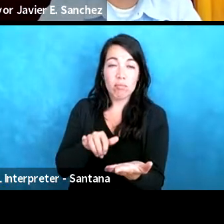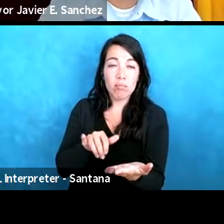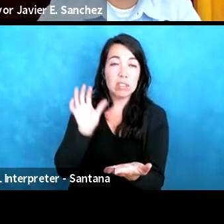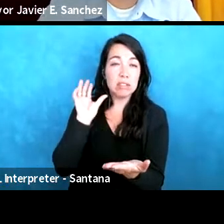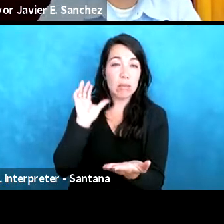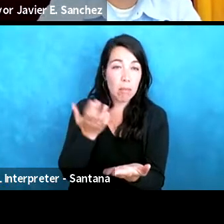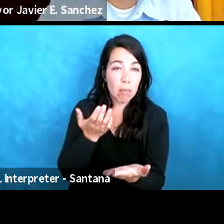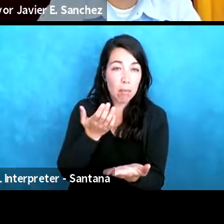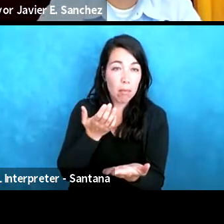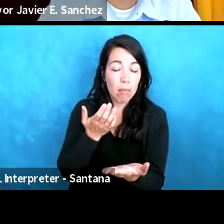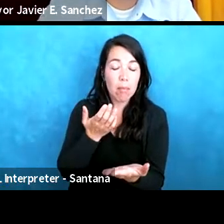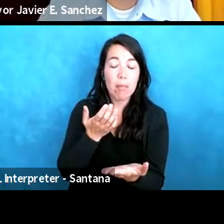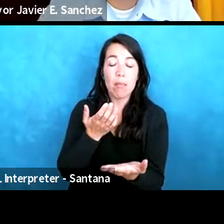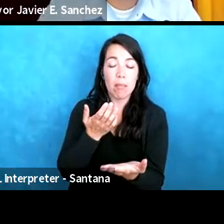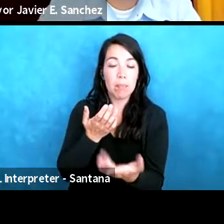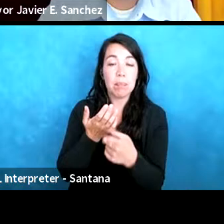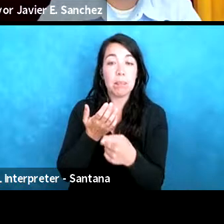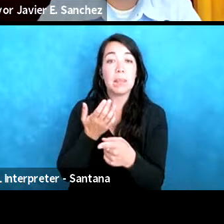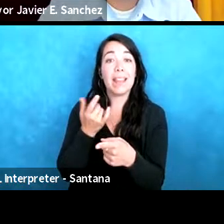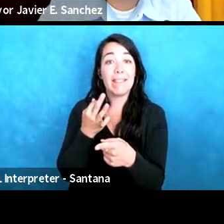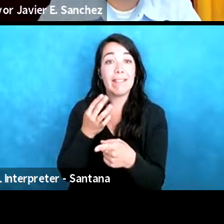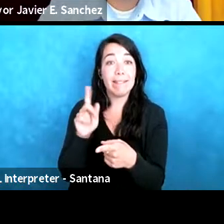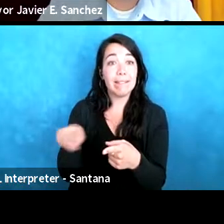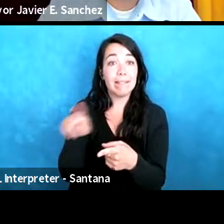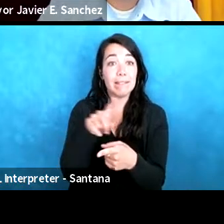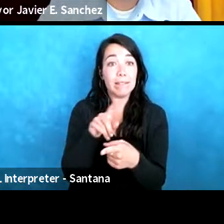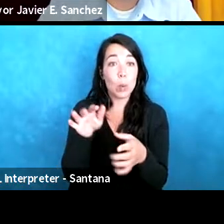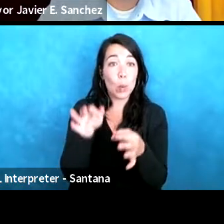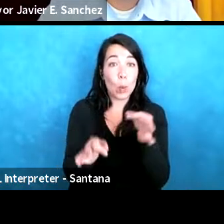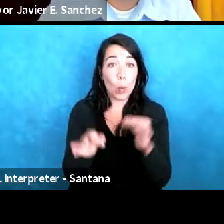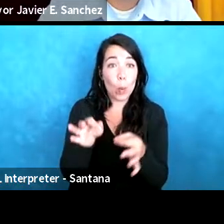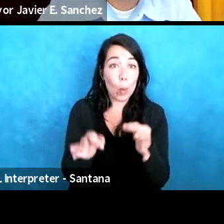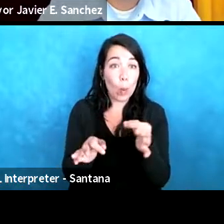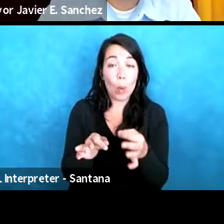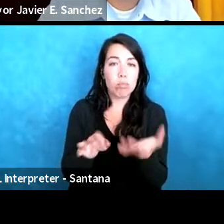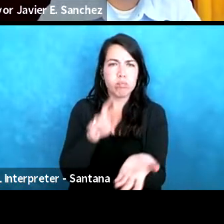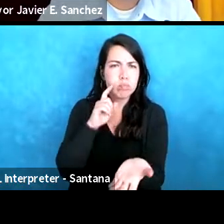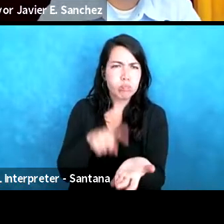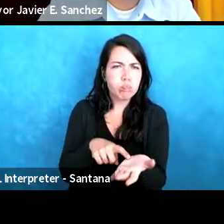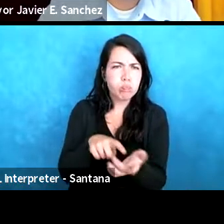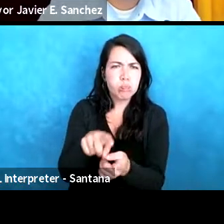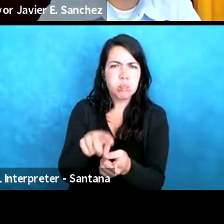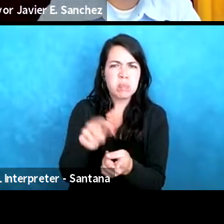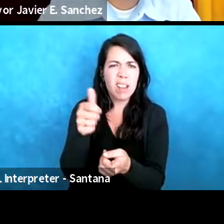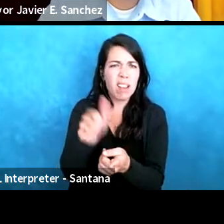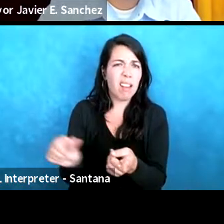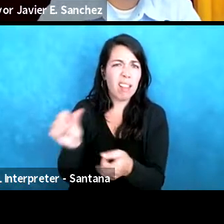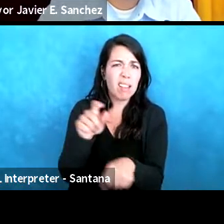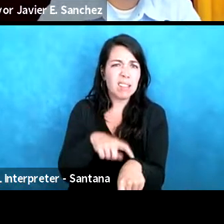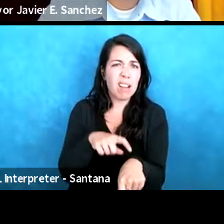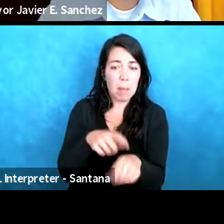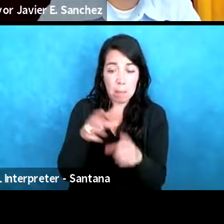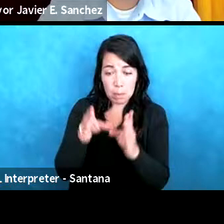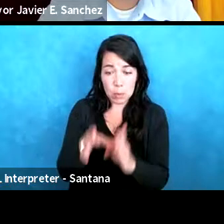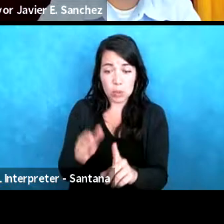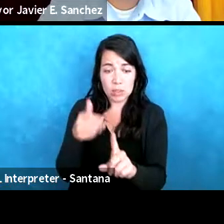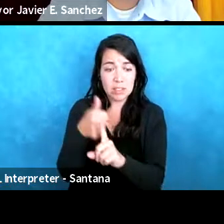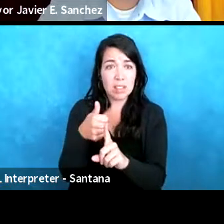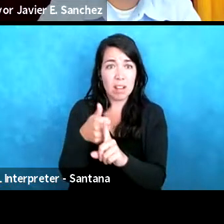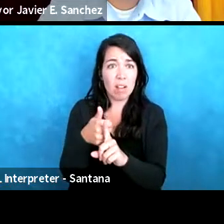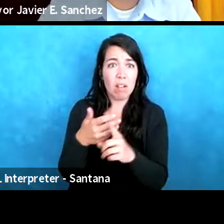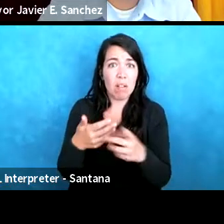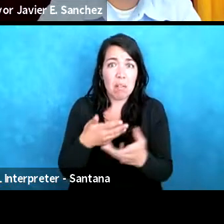states, if the court finds at any time that the defendant is unable to pay. Okay.